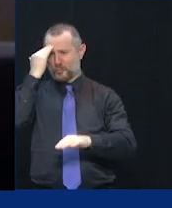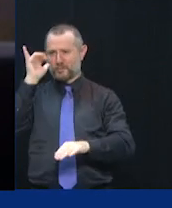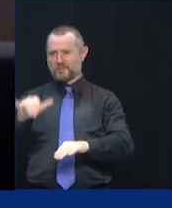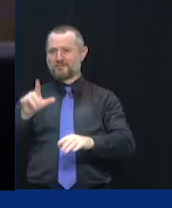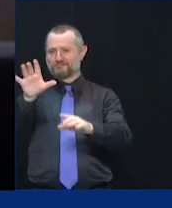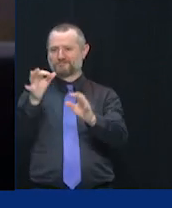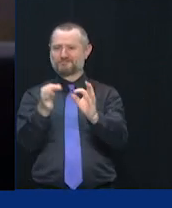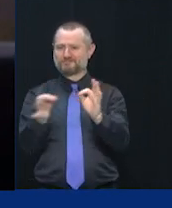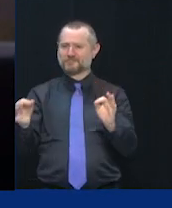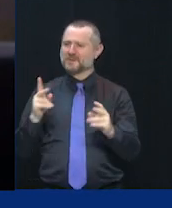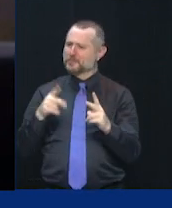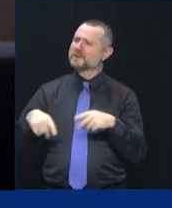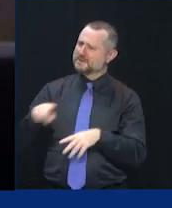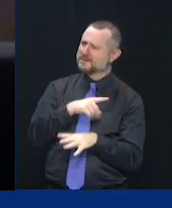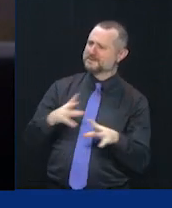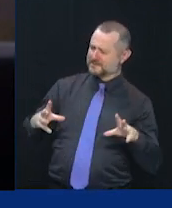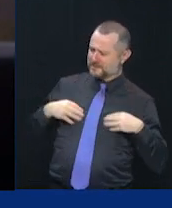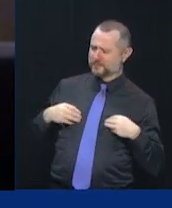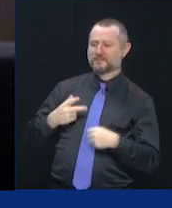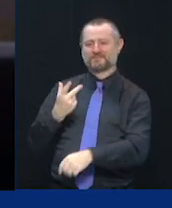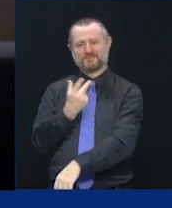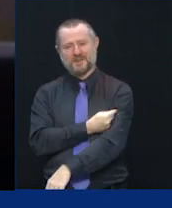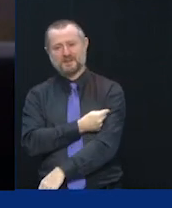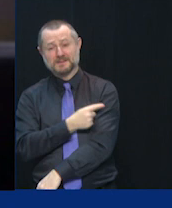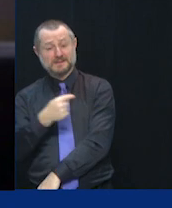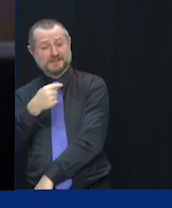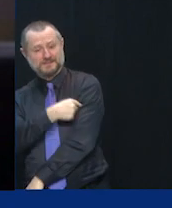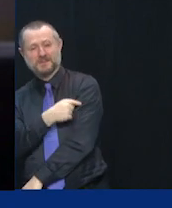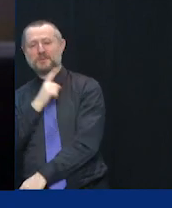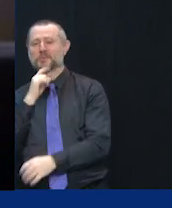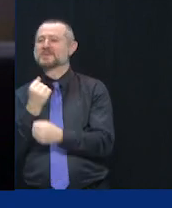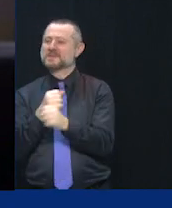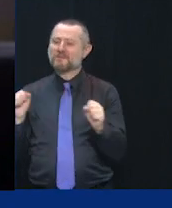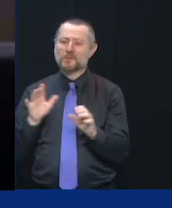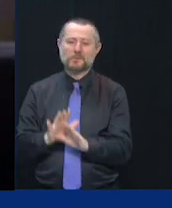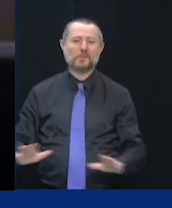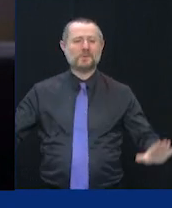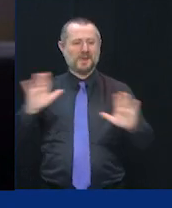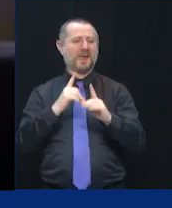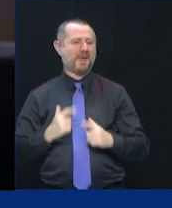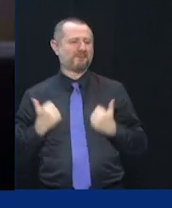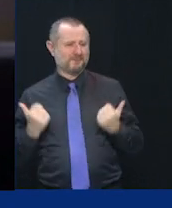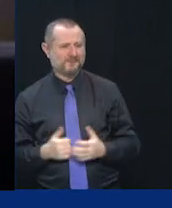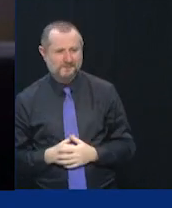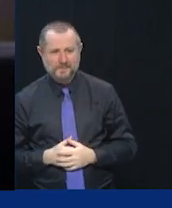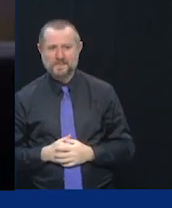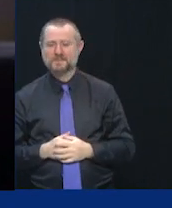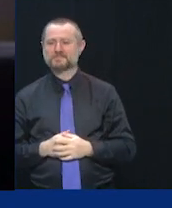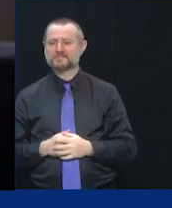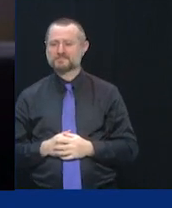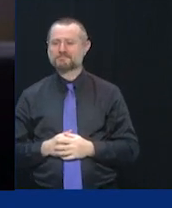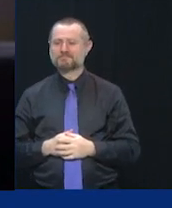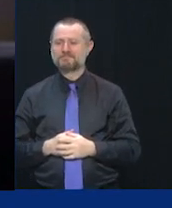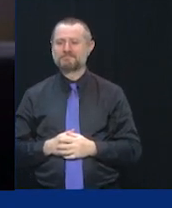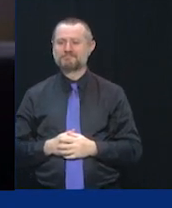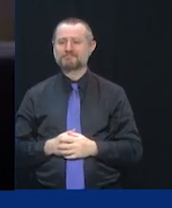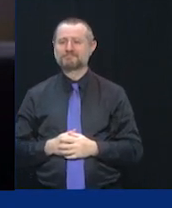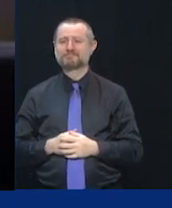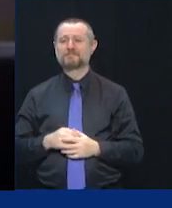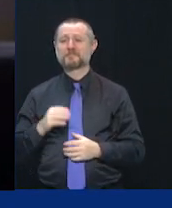it, because this vaccine can save their life. And your presence